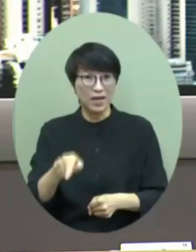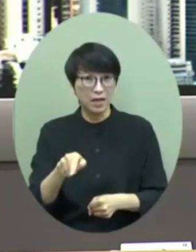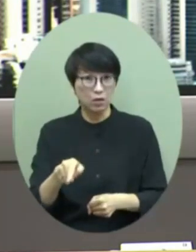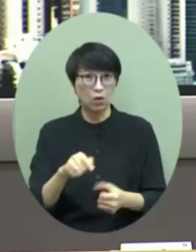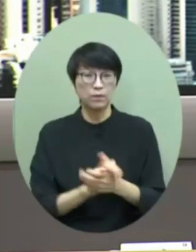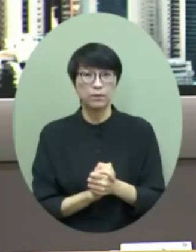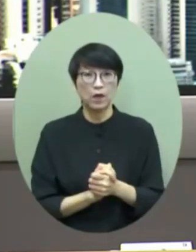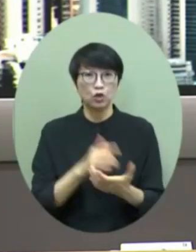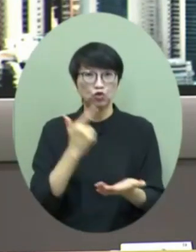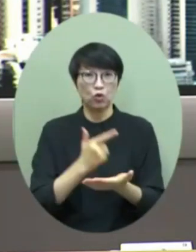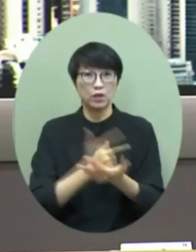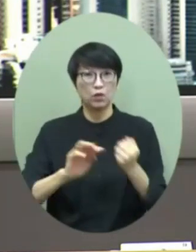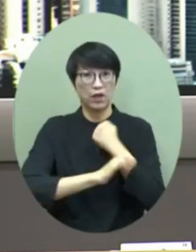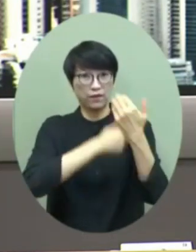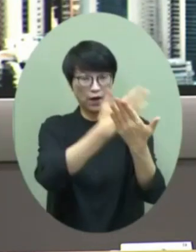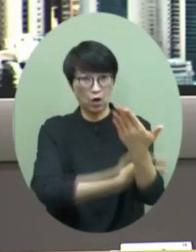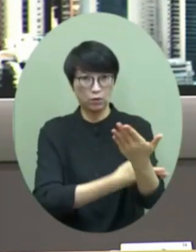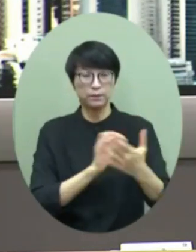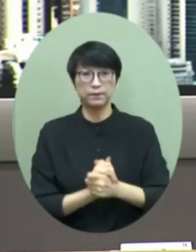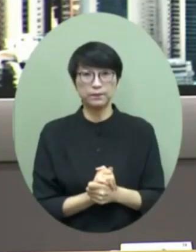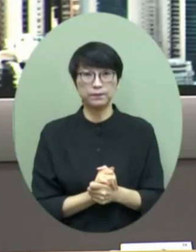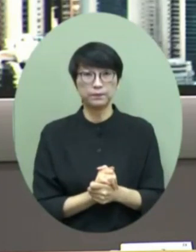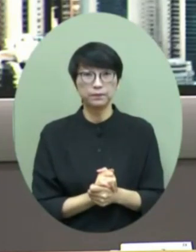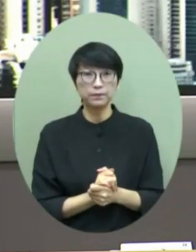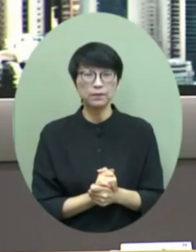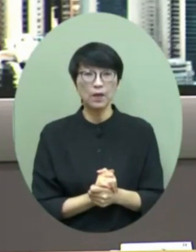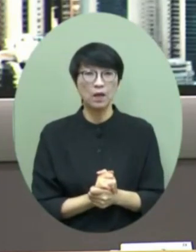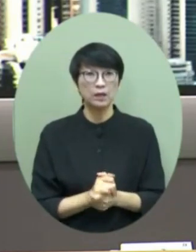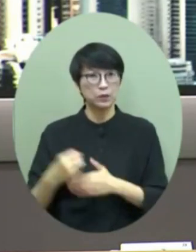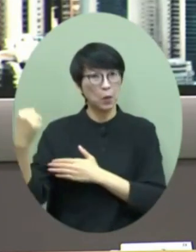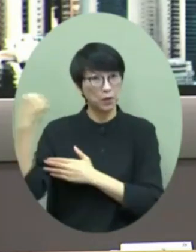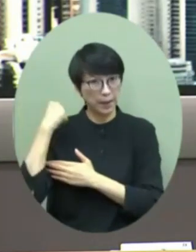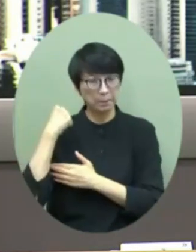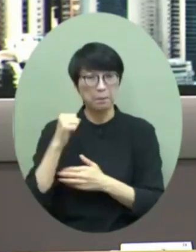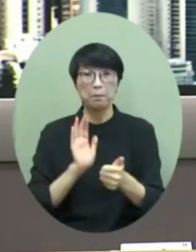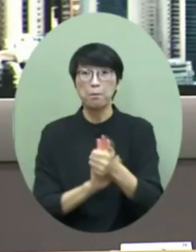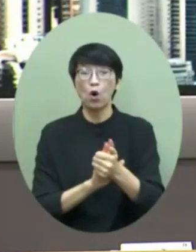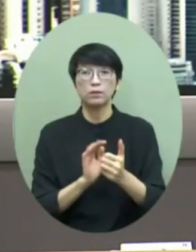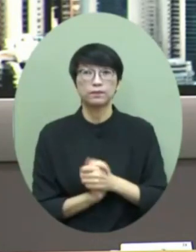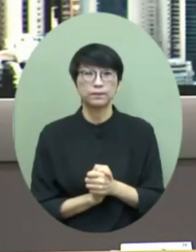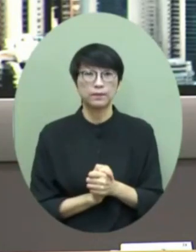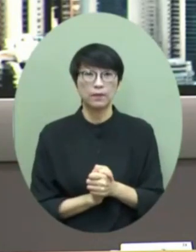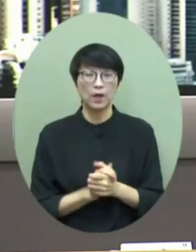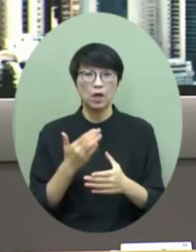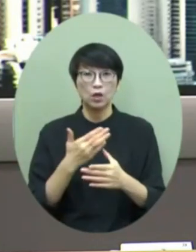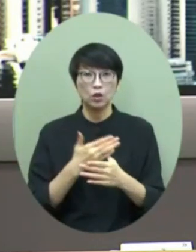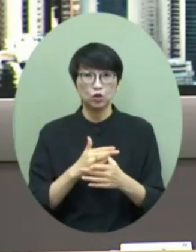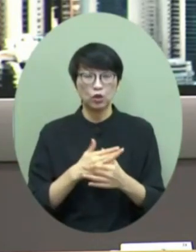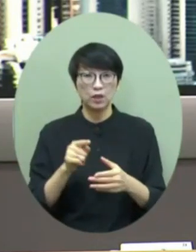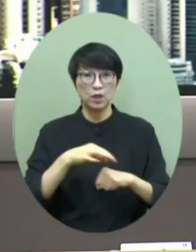in enforcing this law. Now, this is a very important piece of law. If we want to enforce it properly, we need